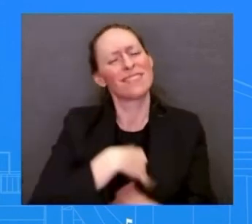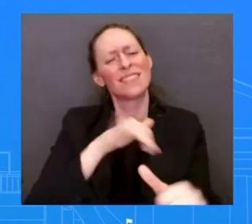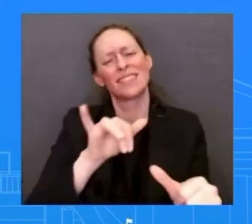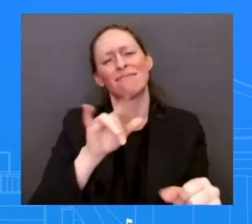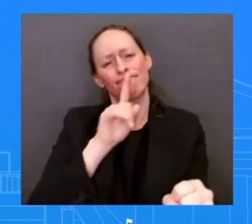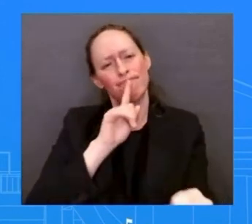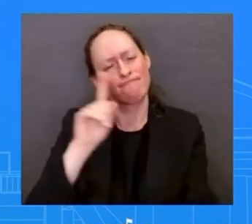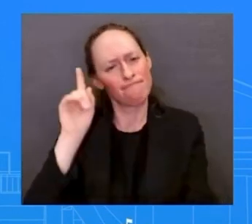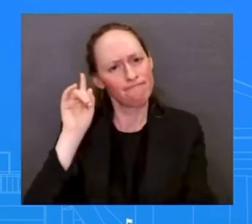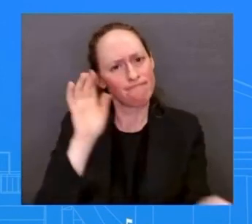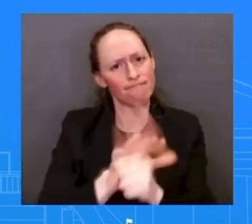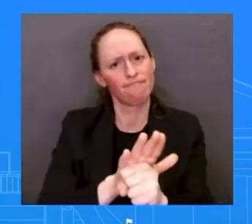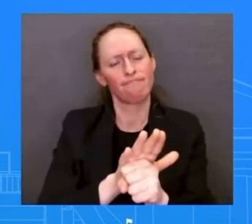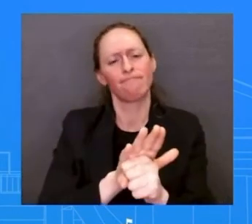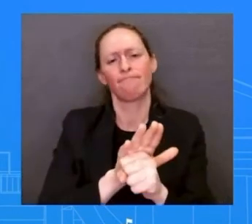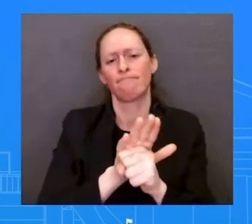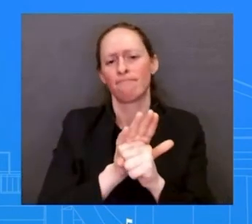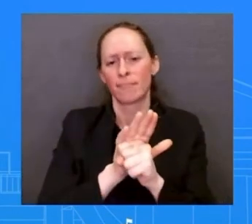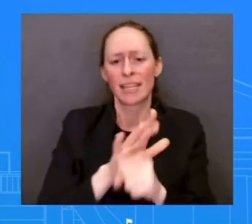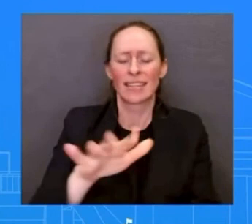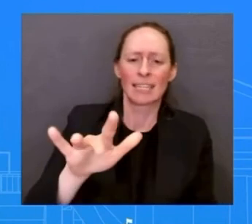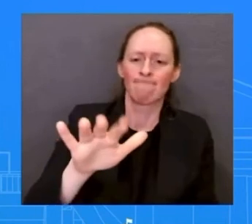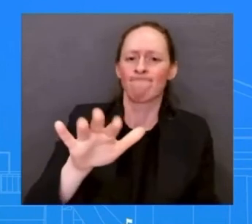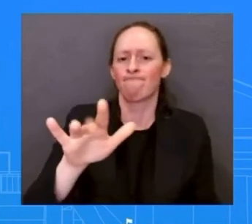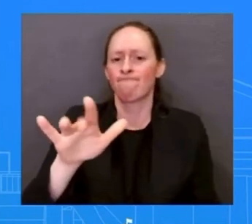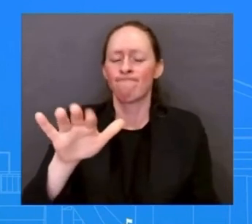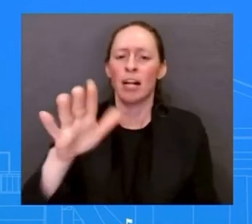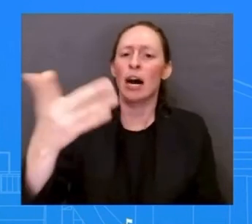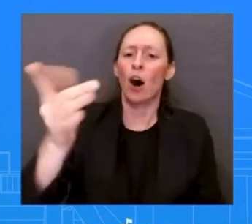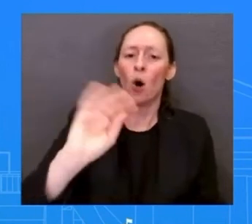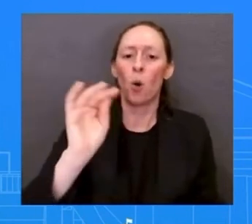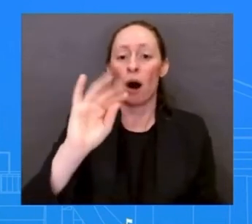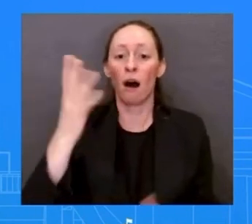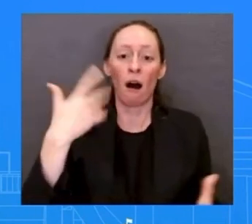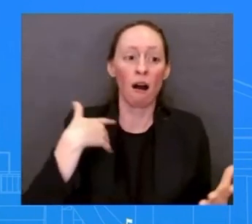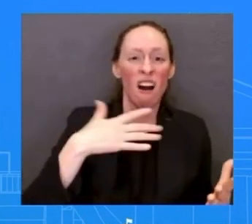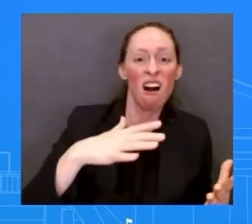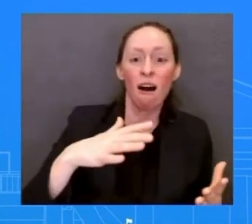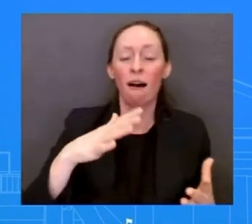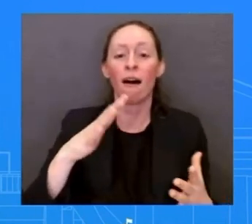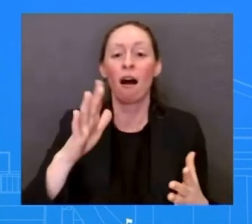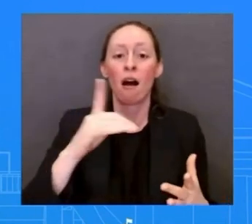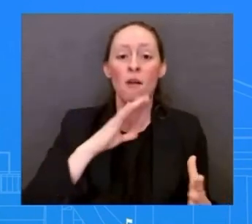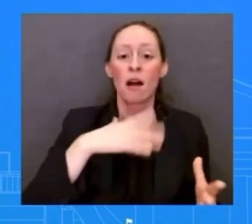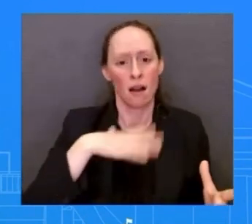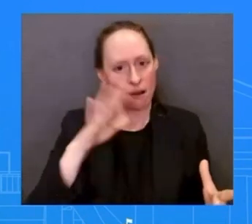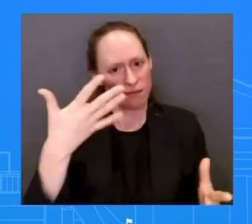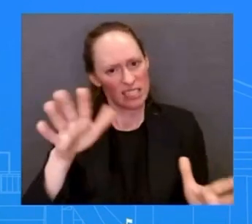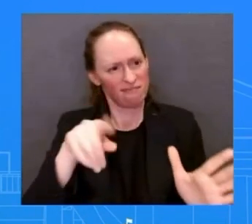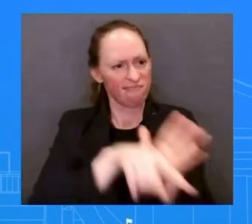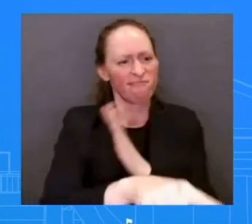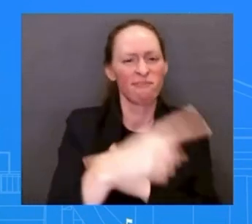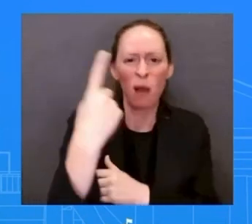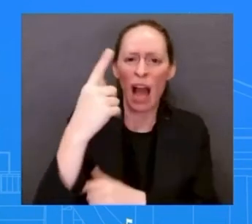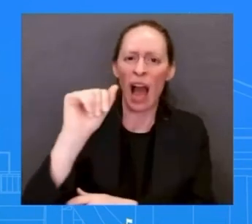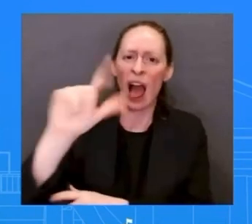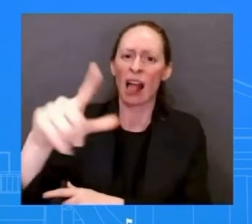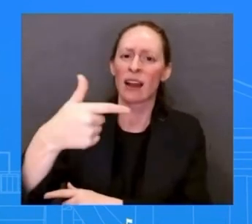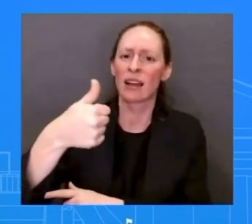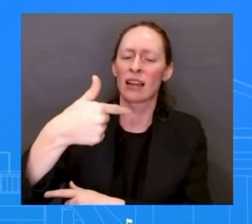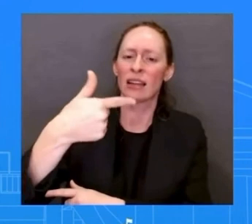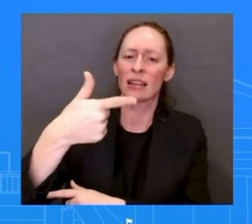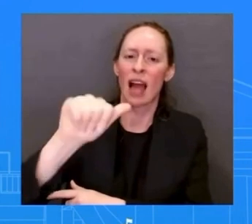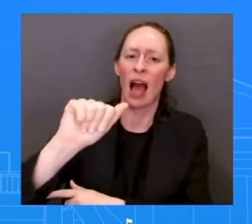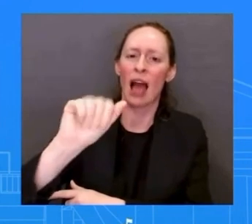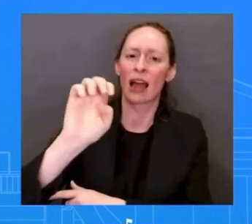having any troops on the ground. And so that's what he was talking about, is keeping our promise, making sure that we keep Americans safe,